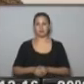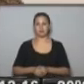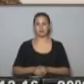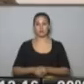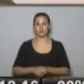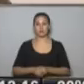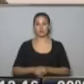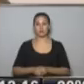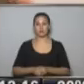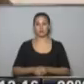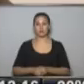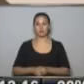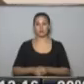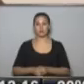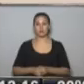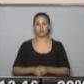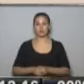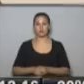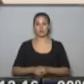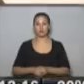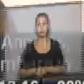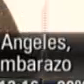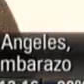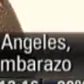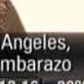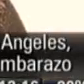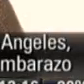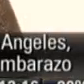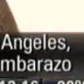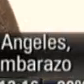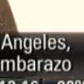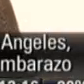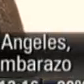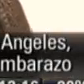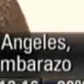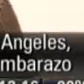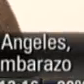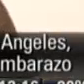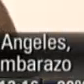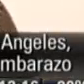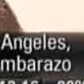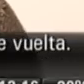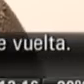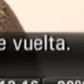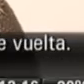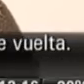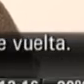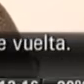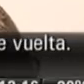beef. And I'm a big fan at home in LA of Argentinian Malbec, which I cannot enjoy this time around based on my baby.